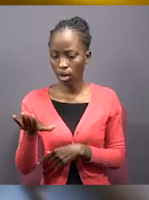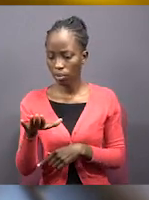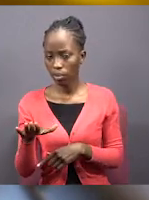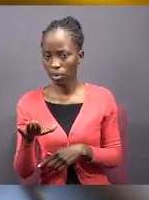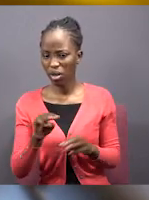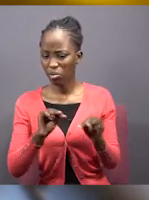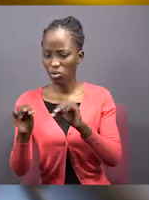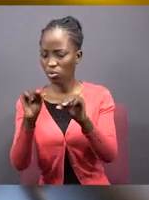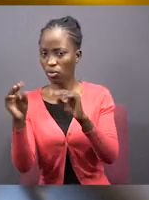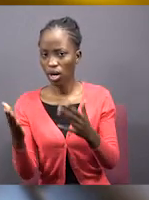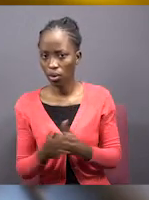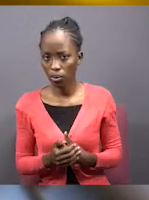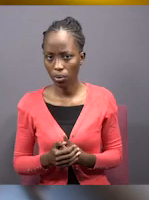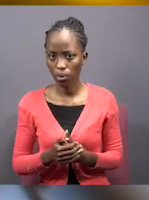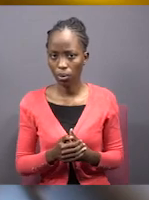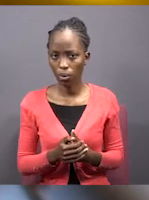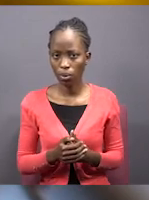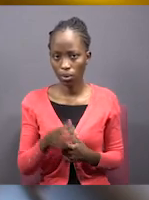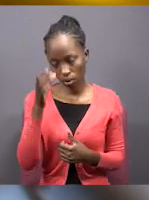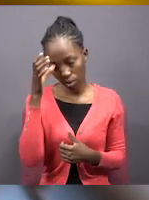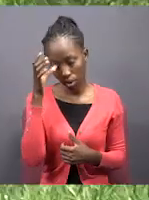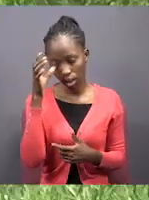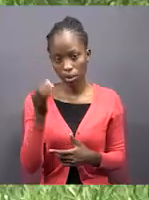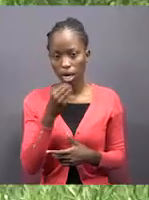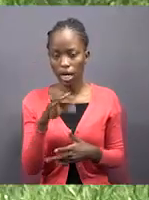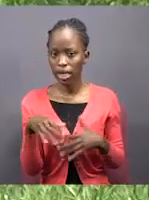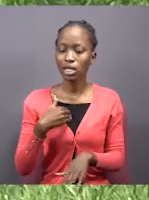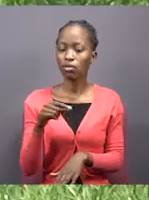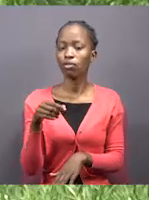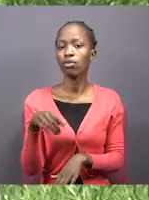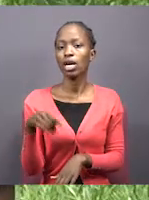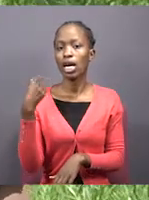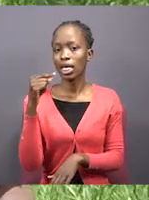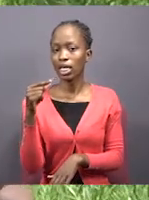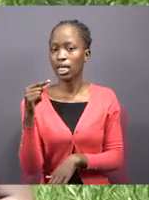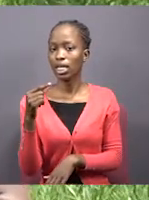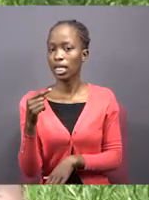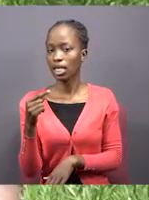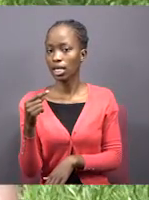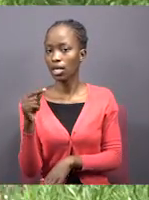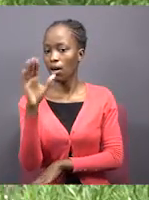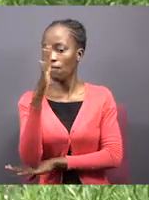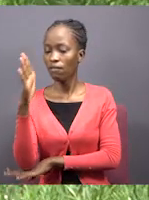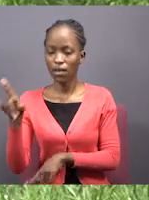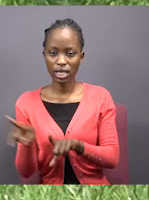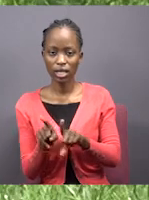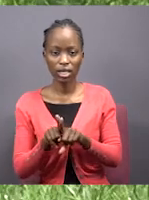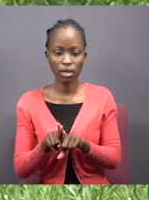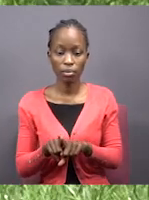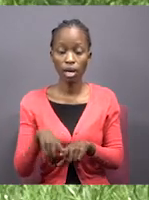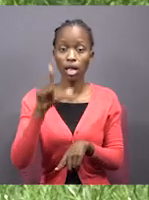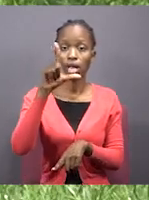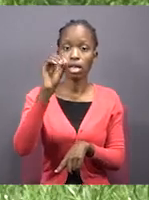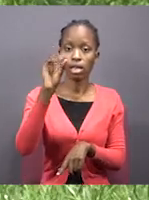another? How many plants can they eat? Just like the way the locusts eat everything in